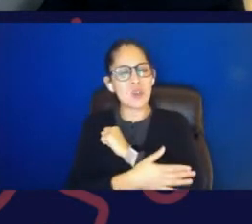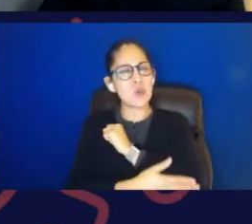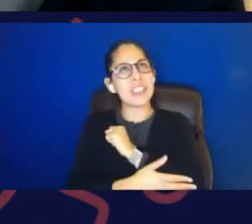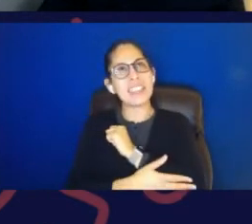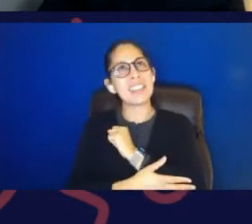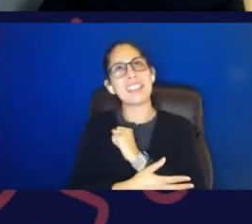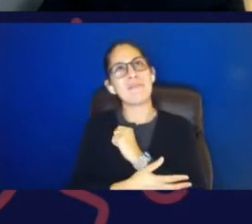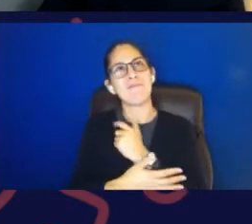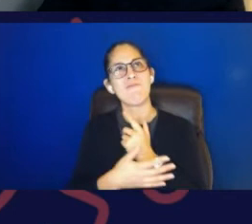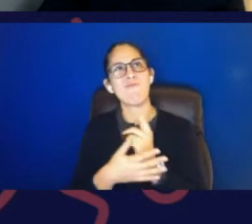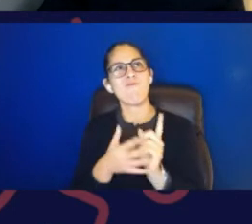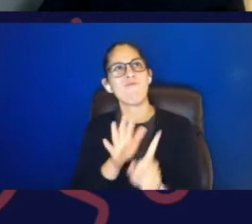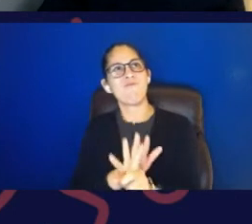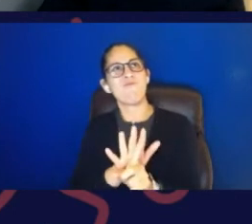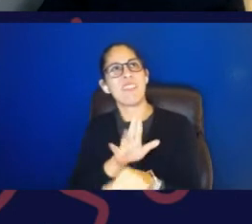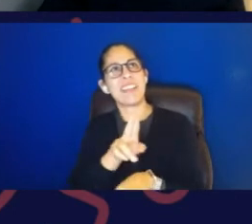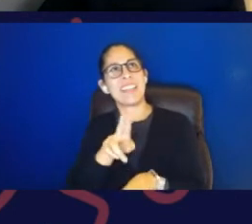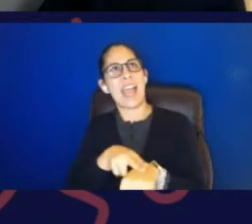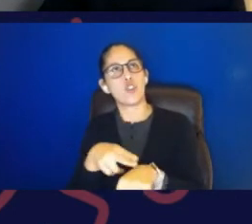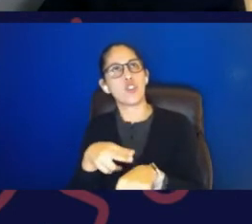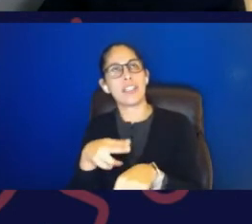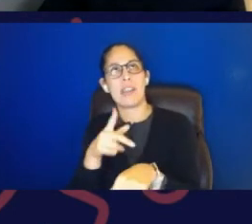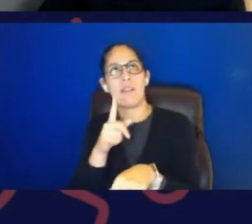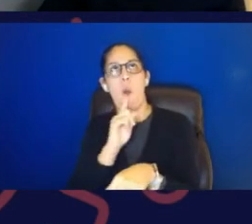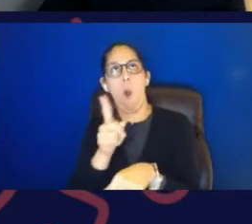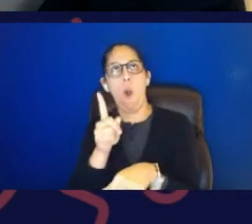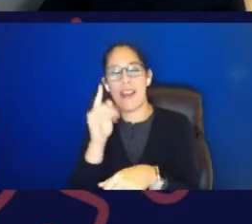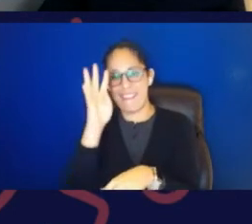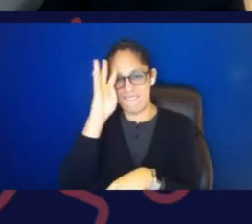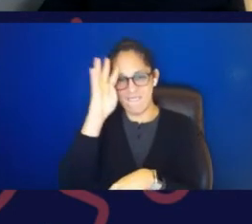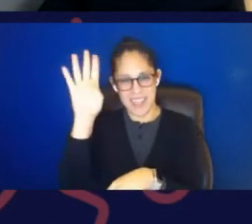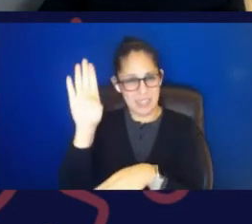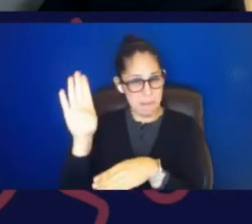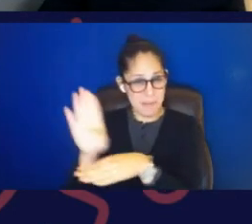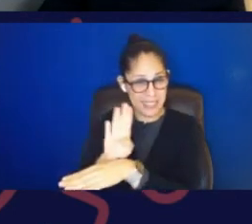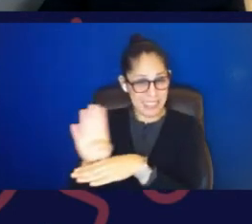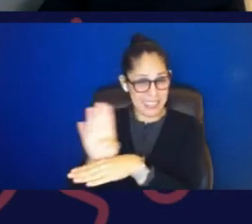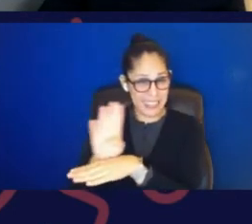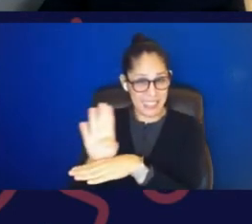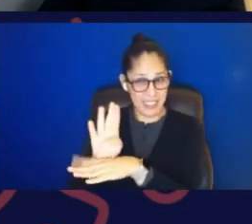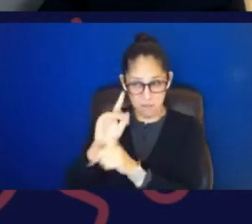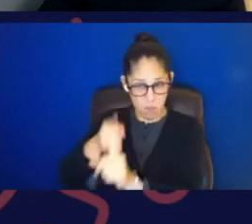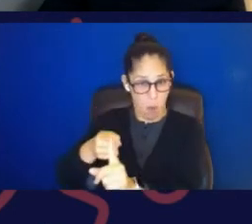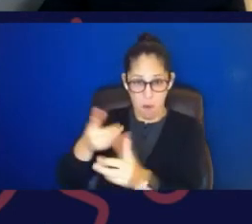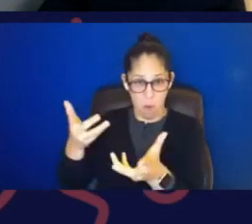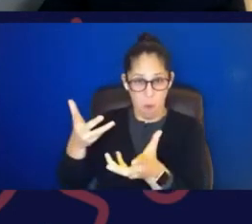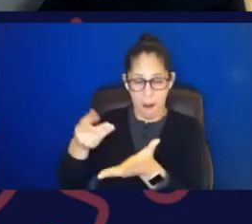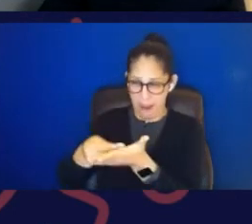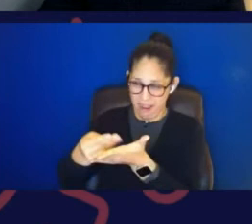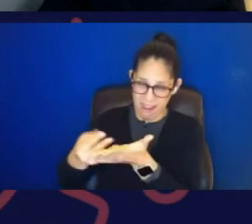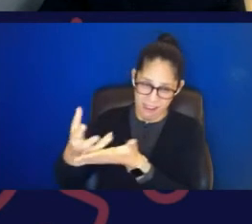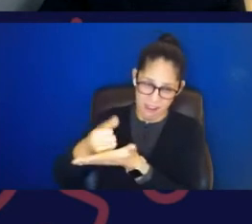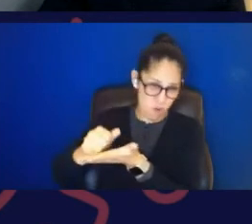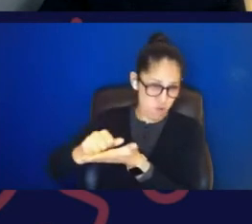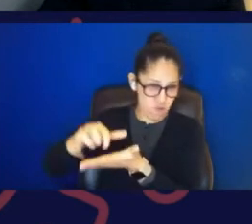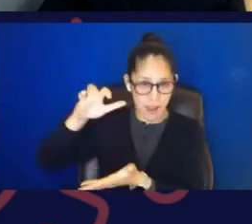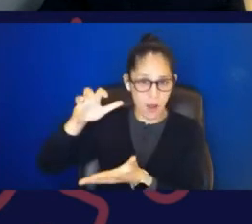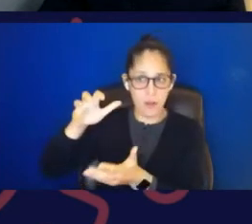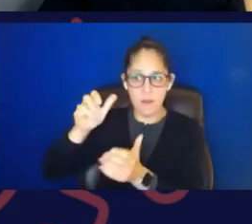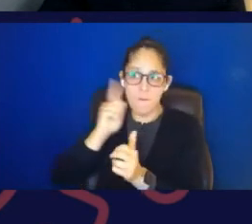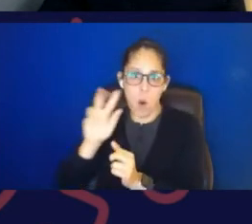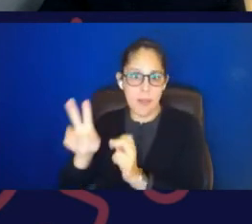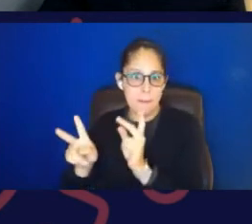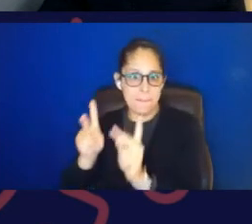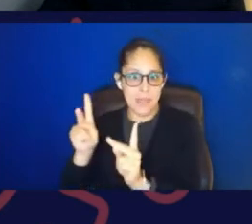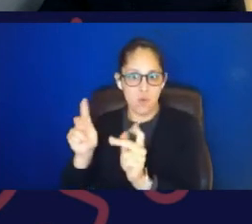you know invented enterprises in the service of making wealth for whoever has the most power in that nation, right? So